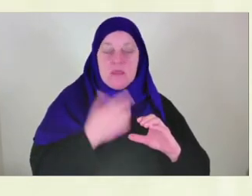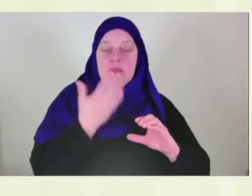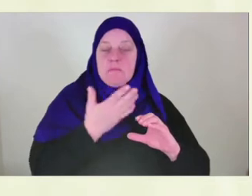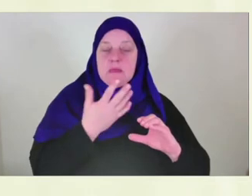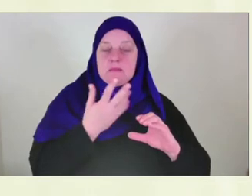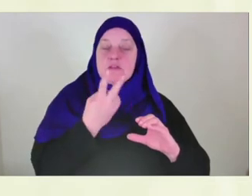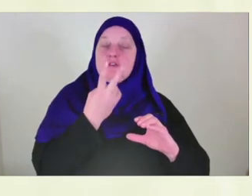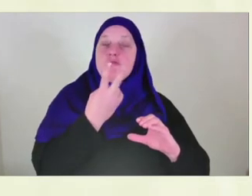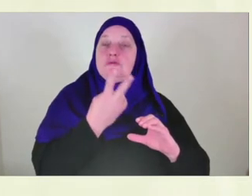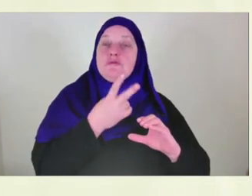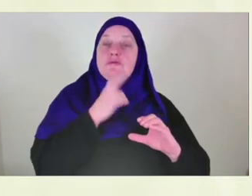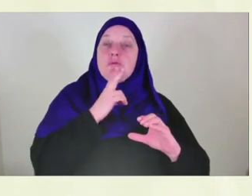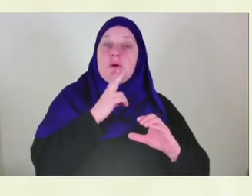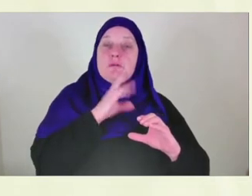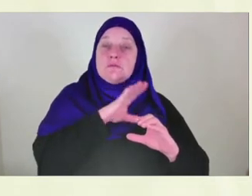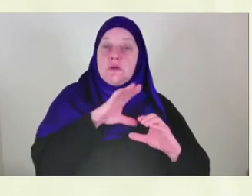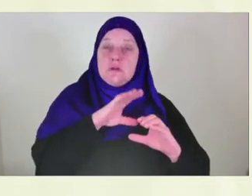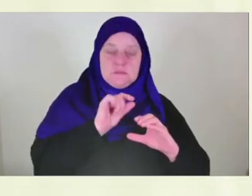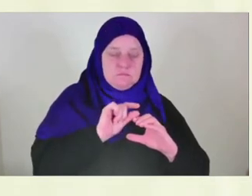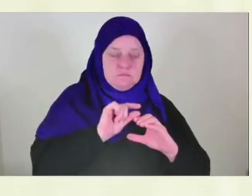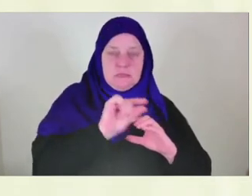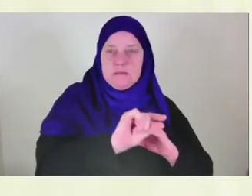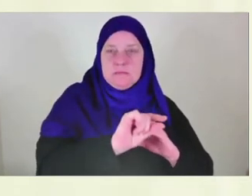with $800. So now I have